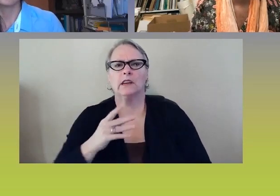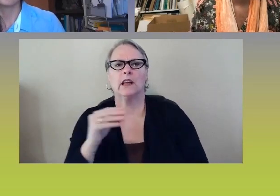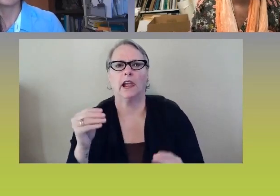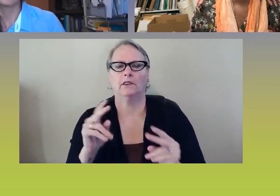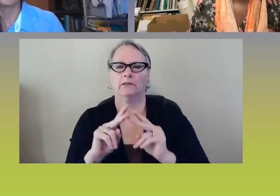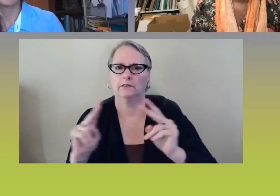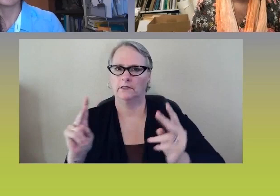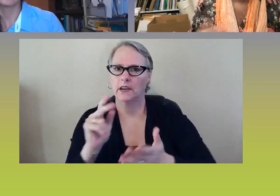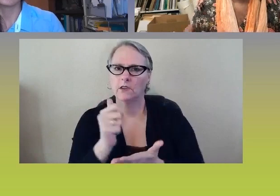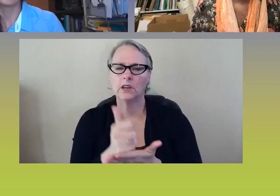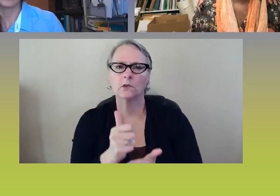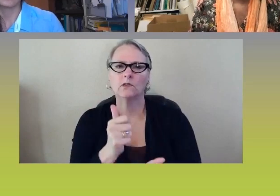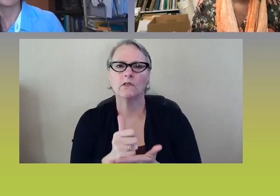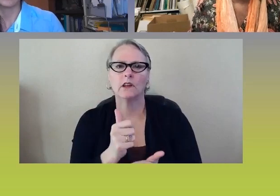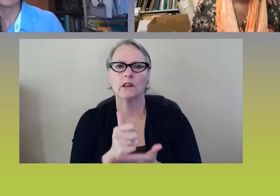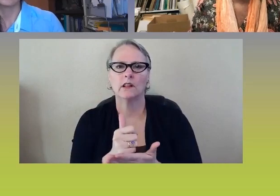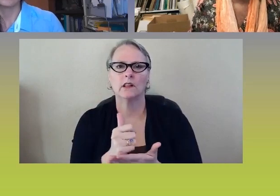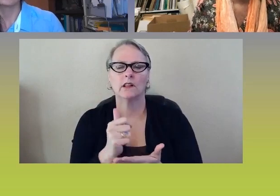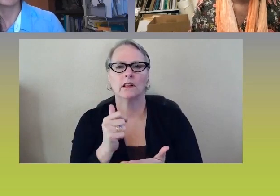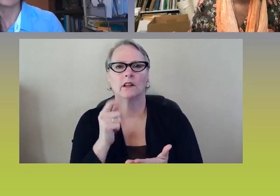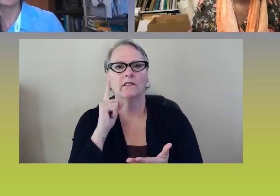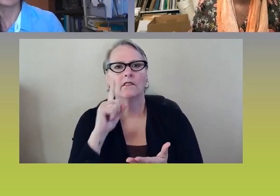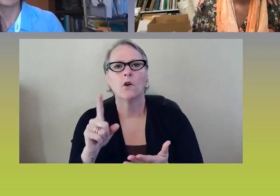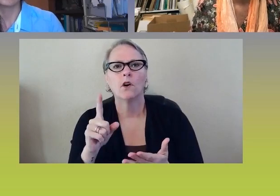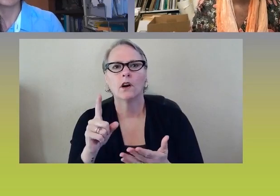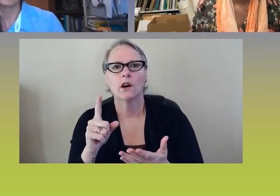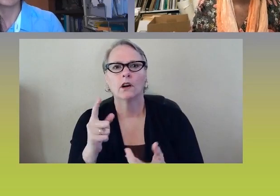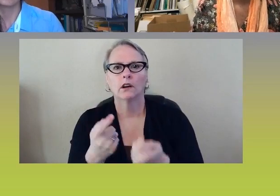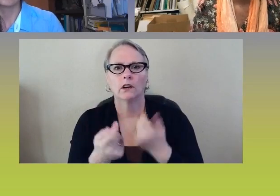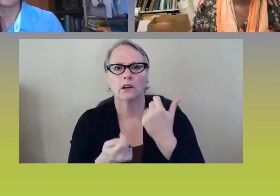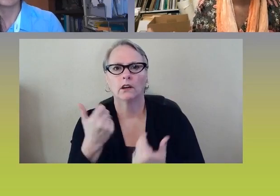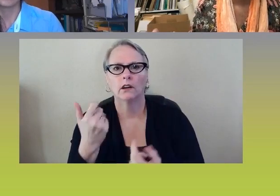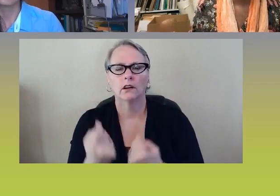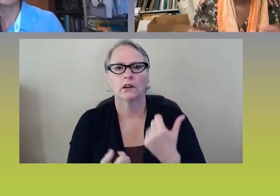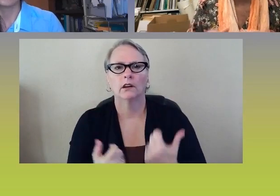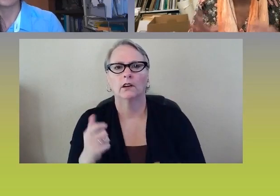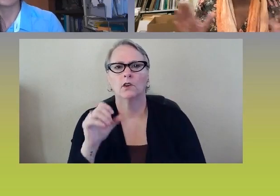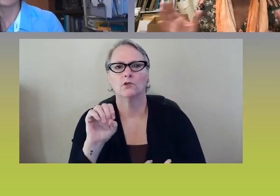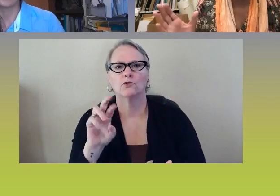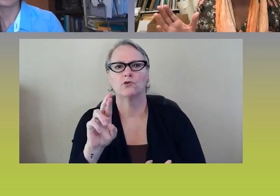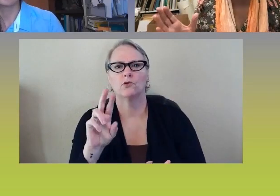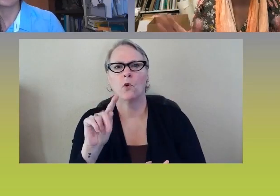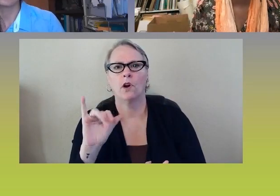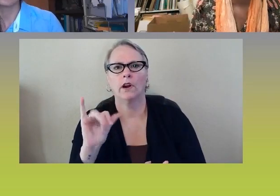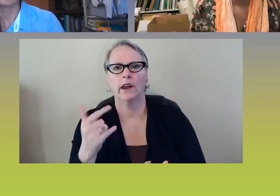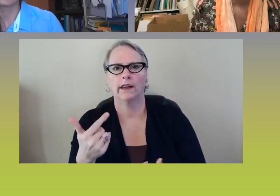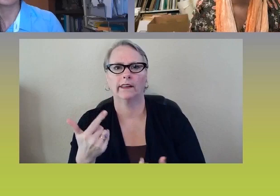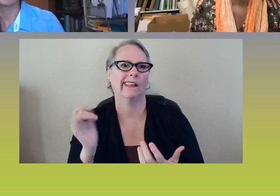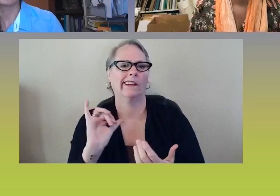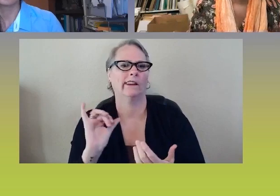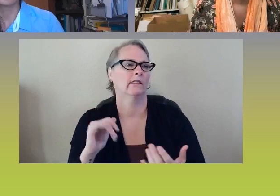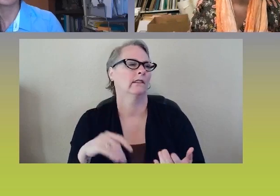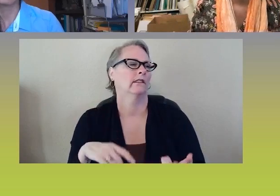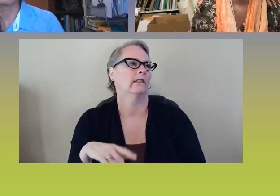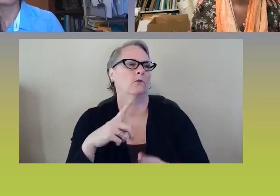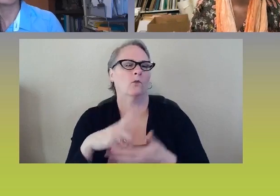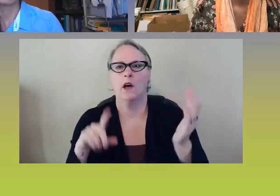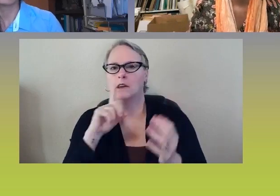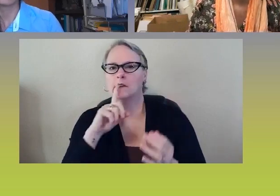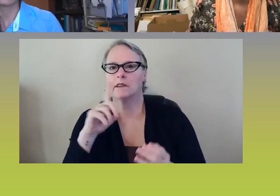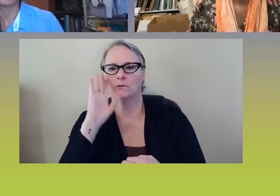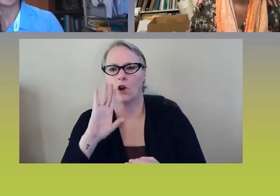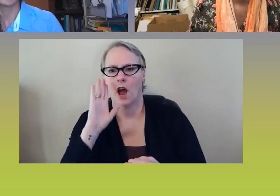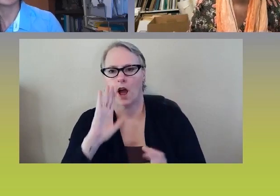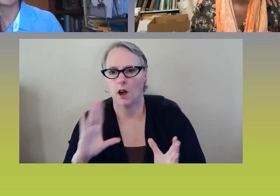useful for the sorting. It could be, what is round. Well, I don't want to elaborate much. I think people